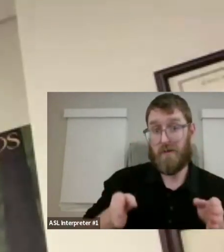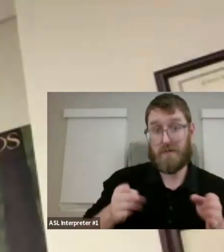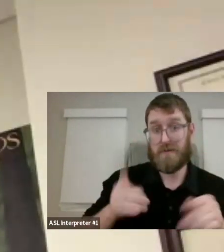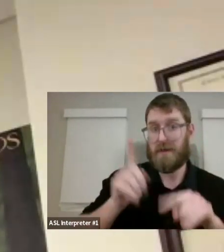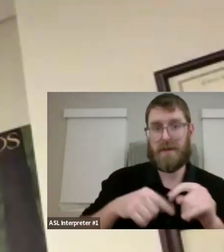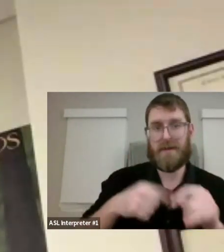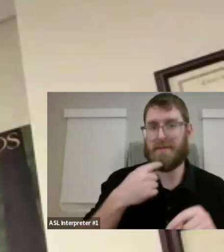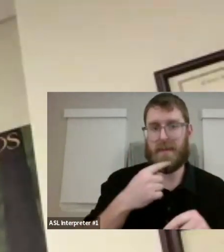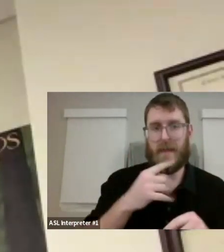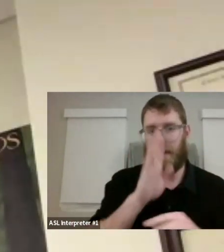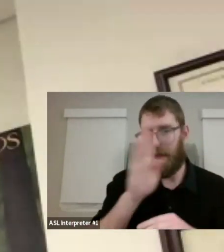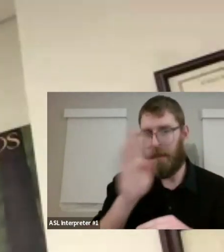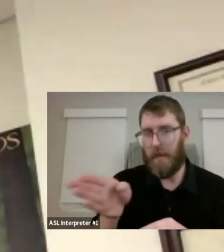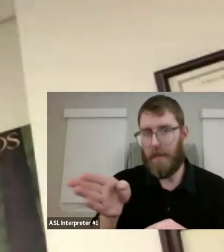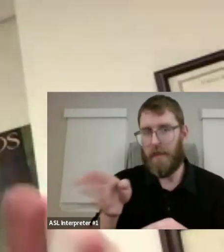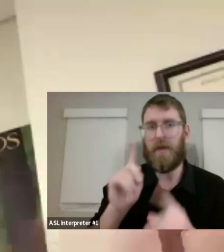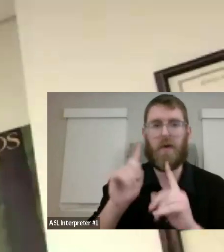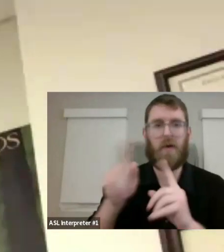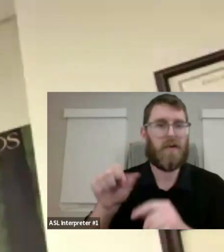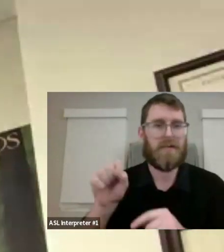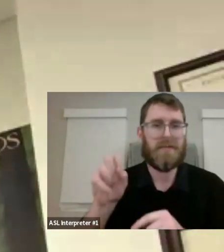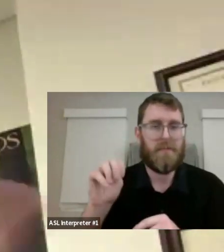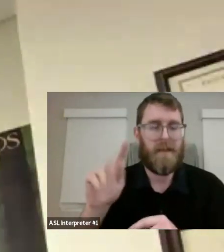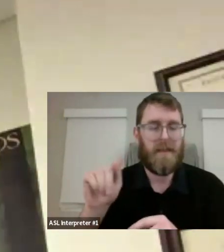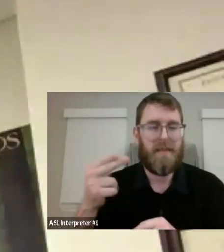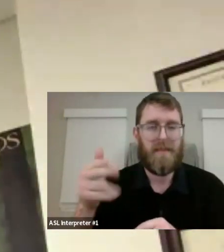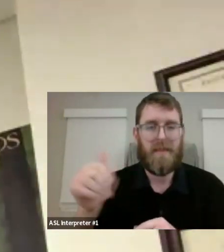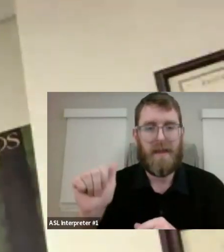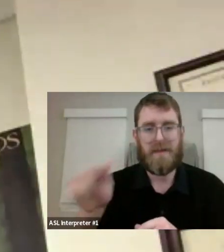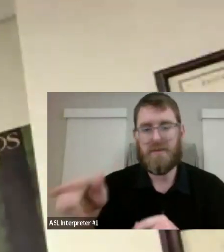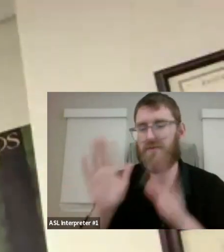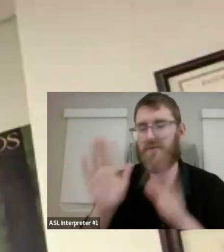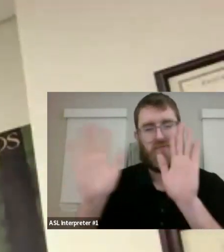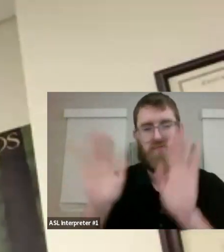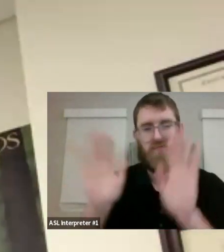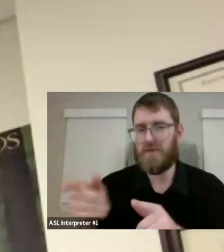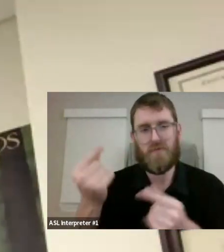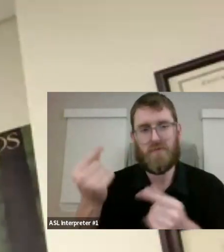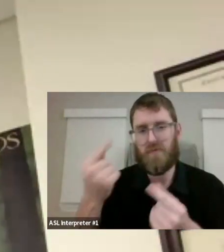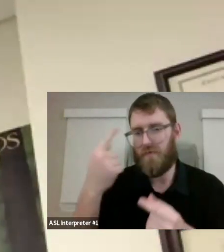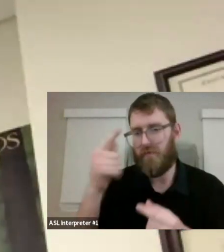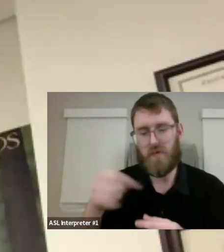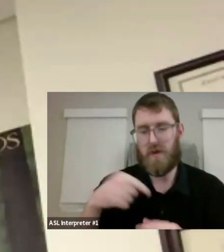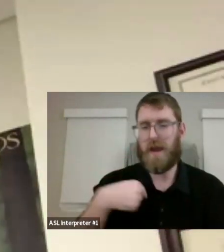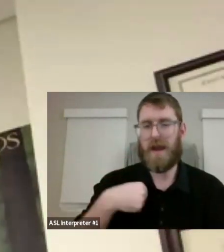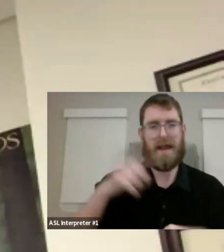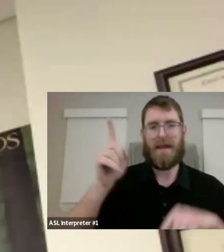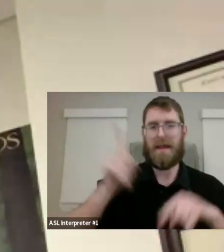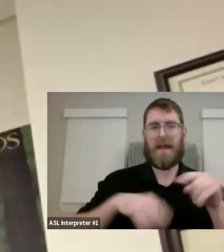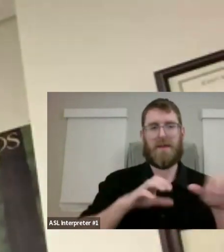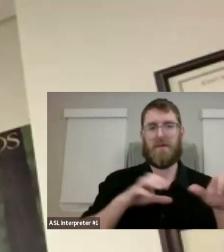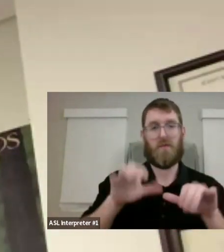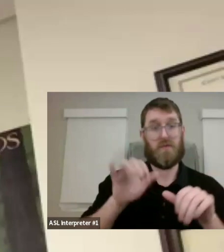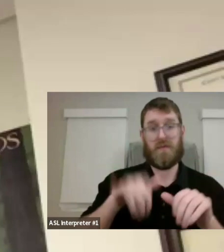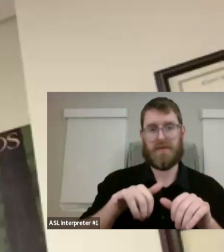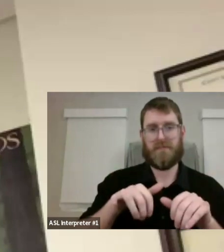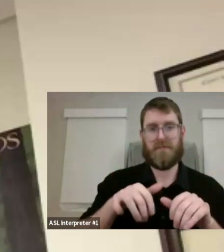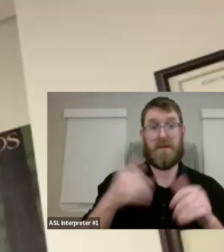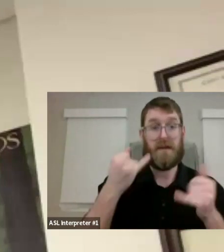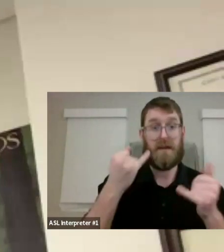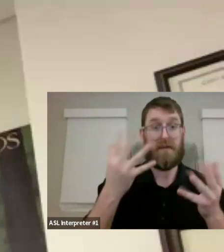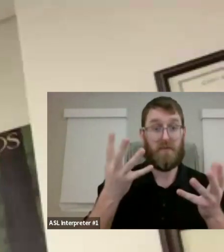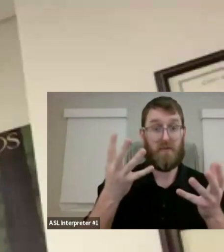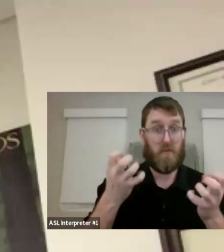to Samantha. She's a great lawyer and she'll do it for you. I can't do that. If you're wanting